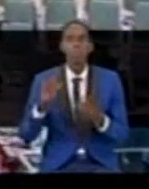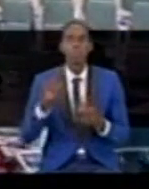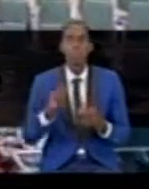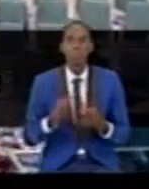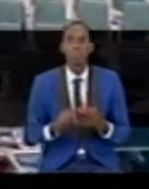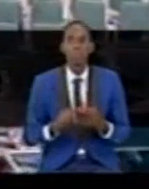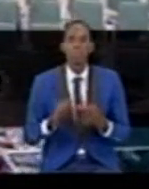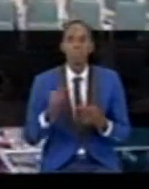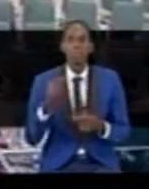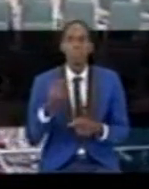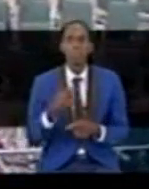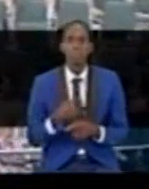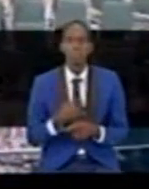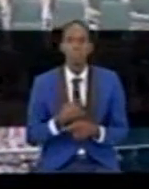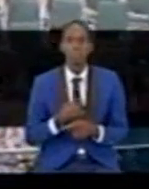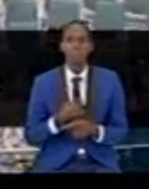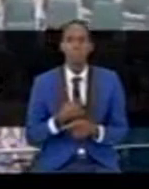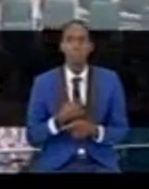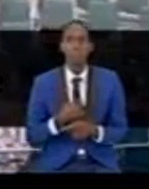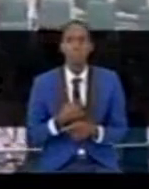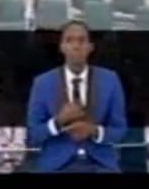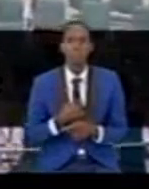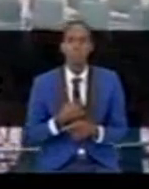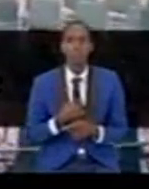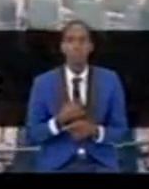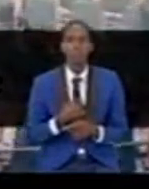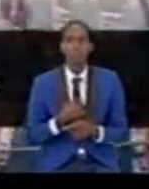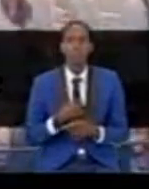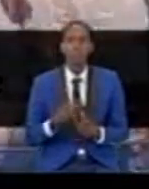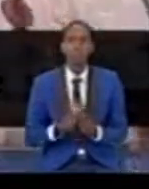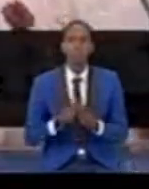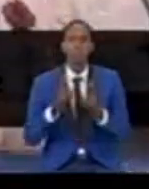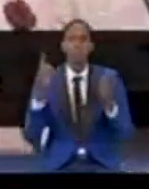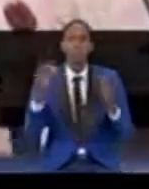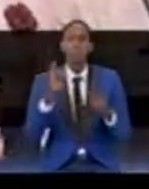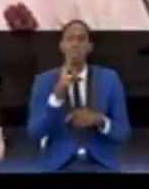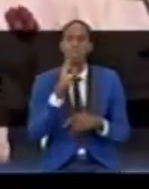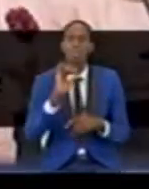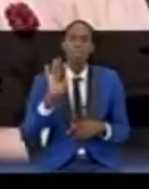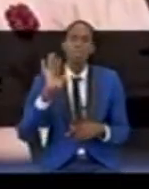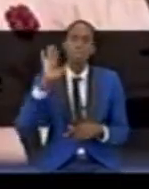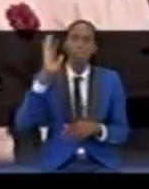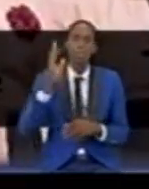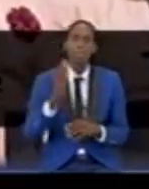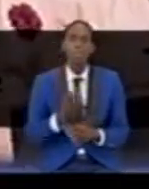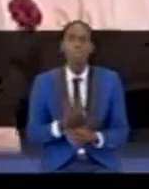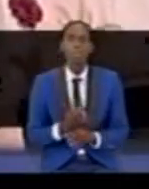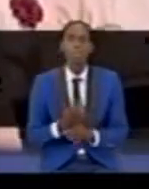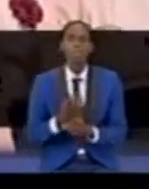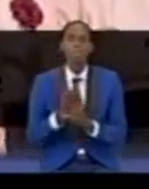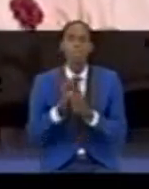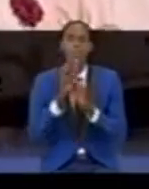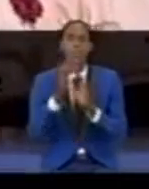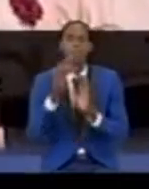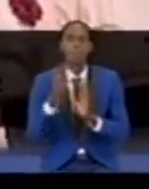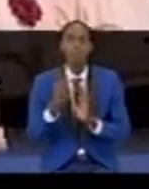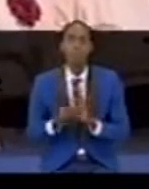Great is your faithfulness. Great is your